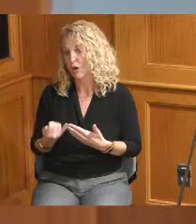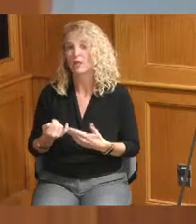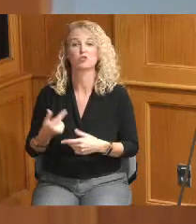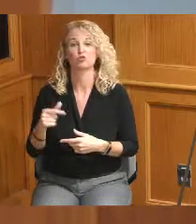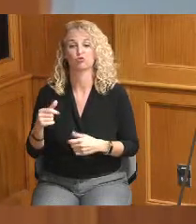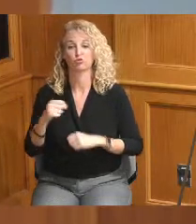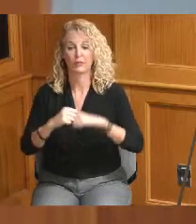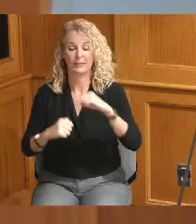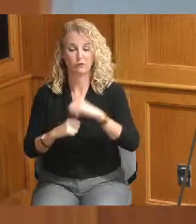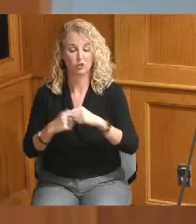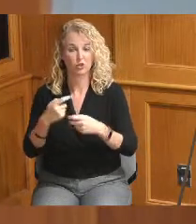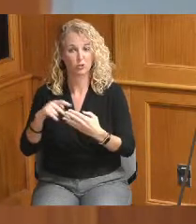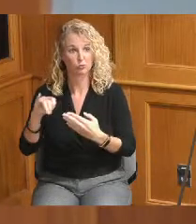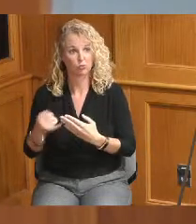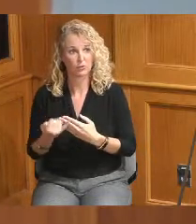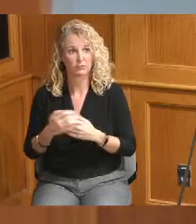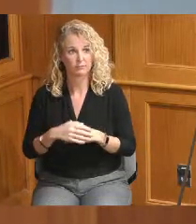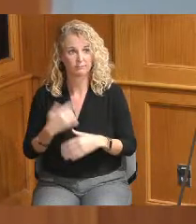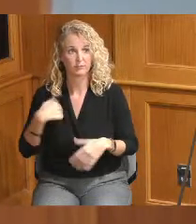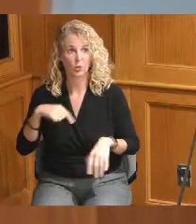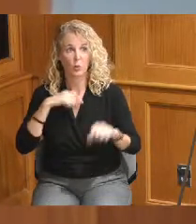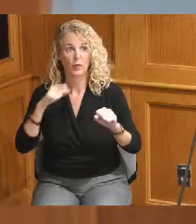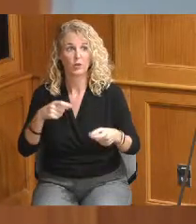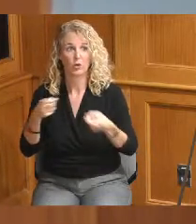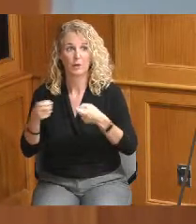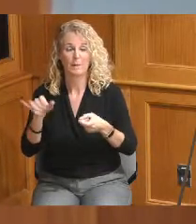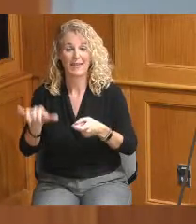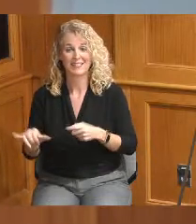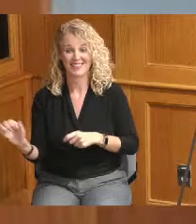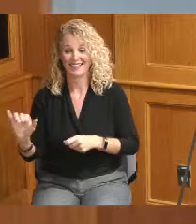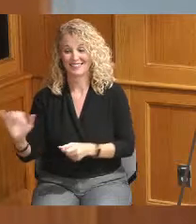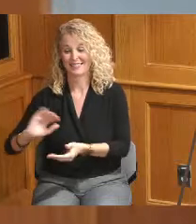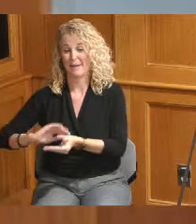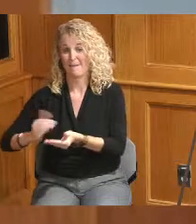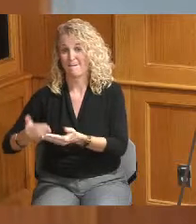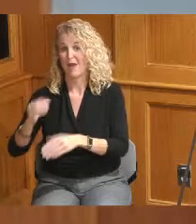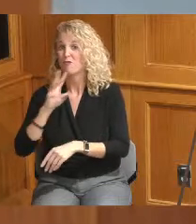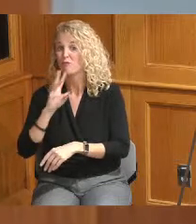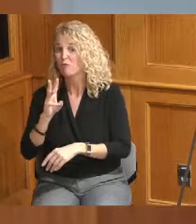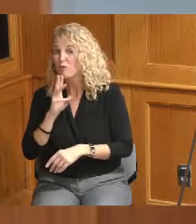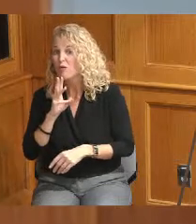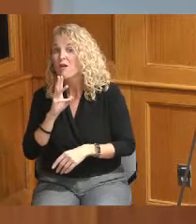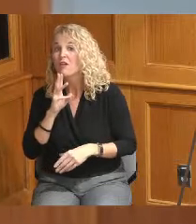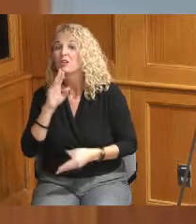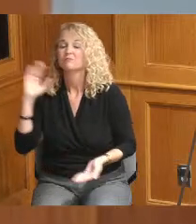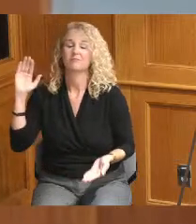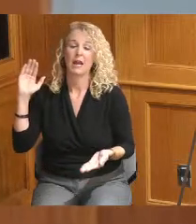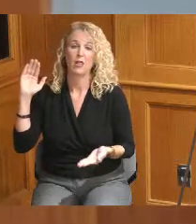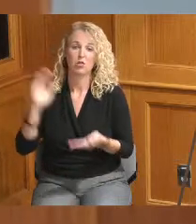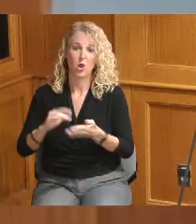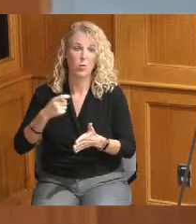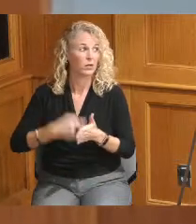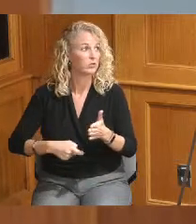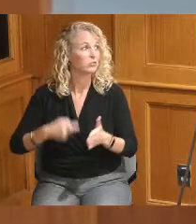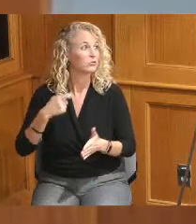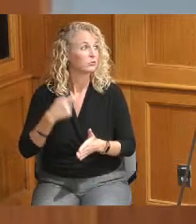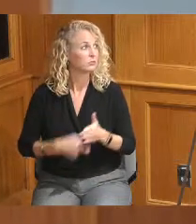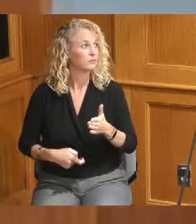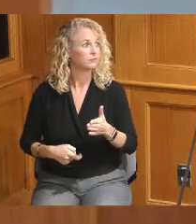green infrastructure projects, we could manage that same amount of water at a much lower